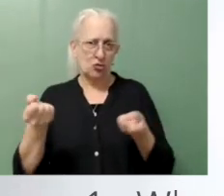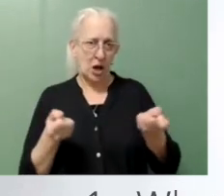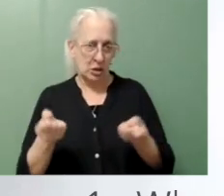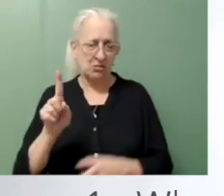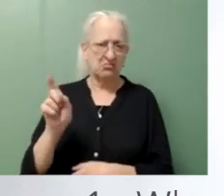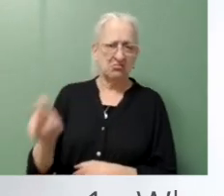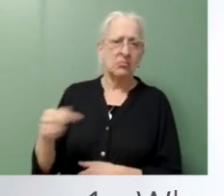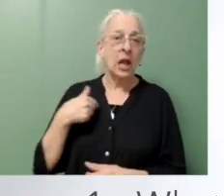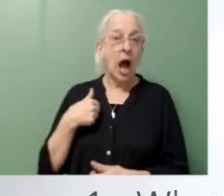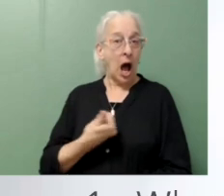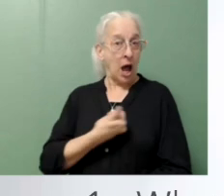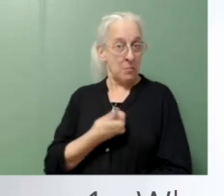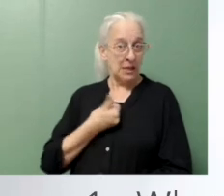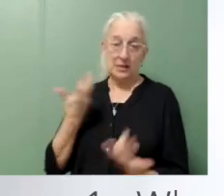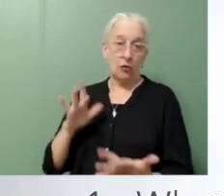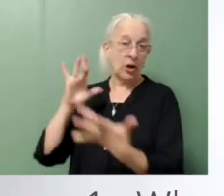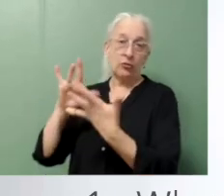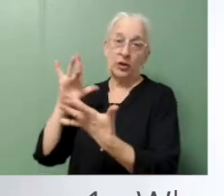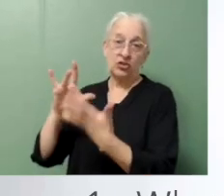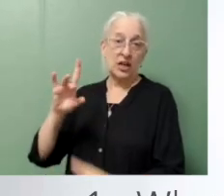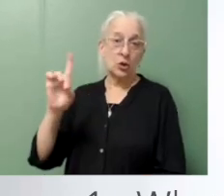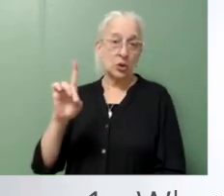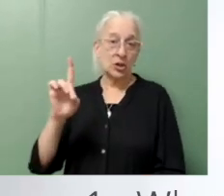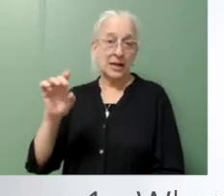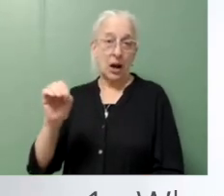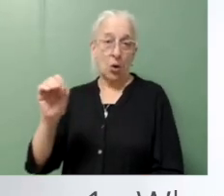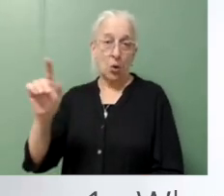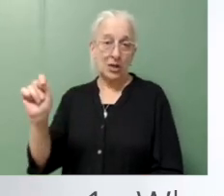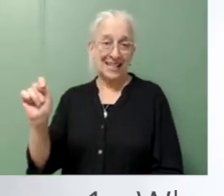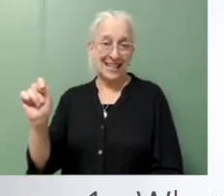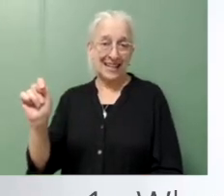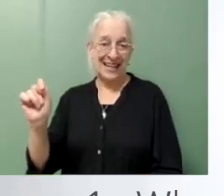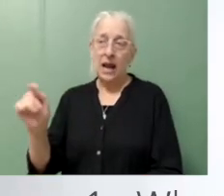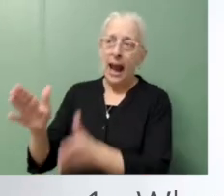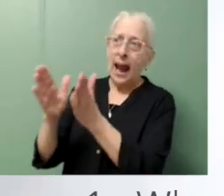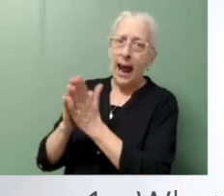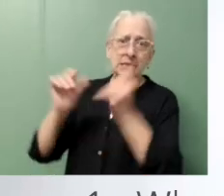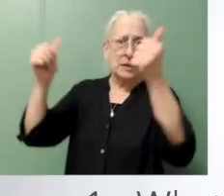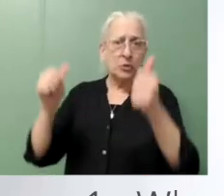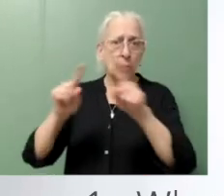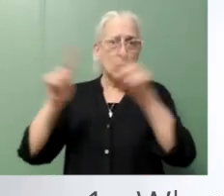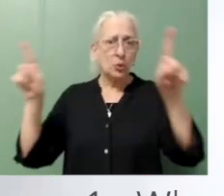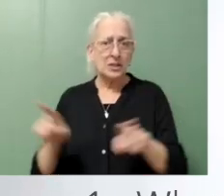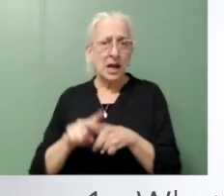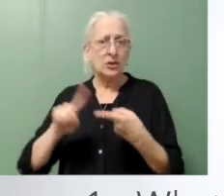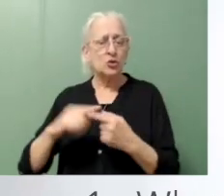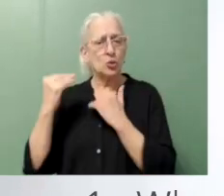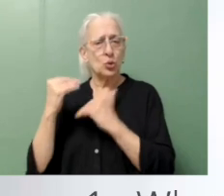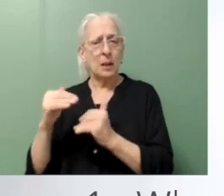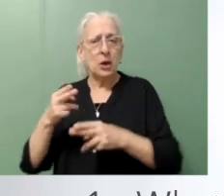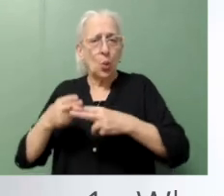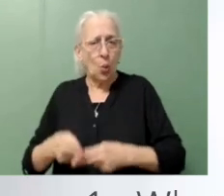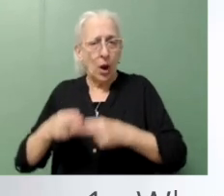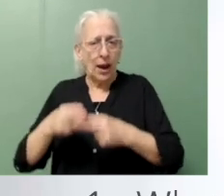have reached out to Department of Transportation and have them post signs that restrict the weight of certain